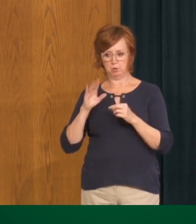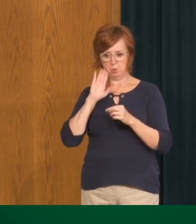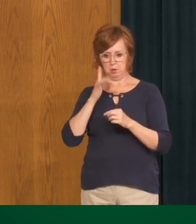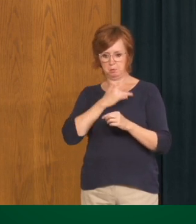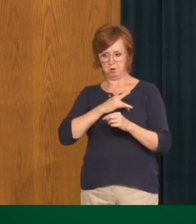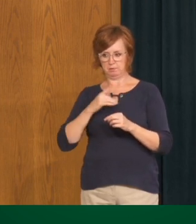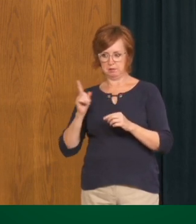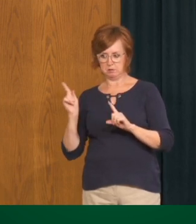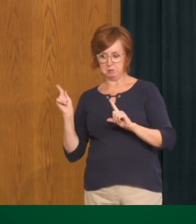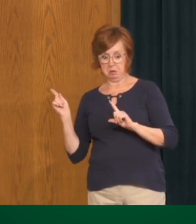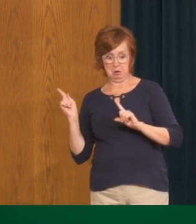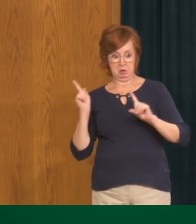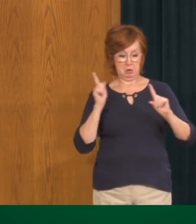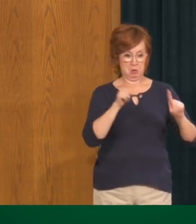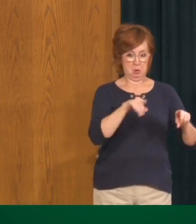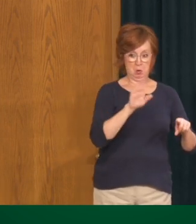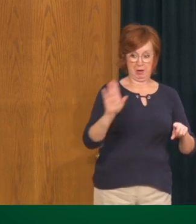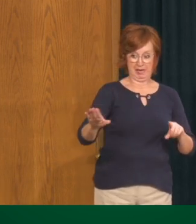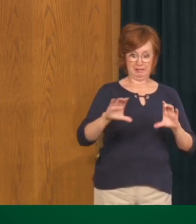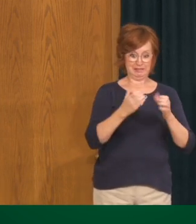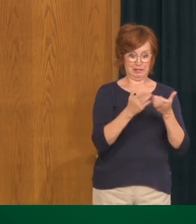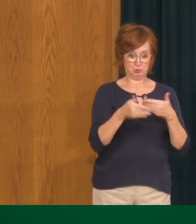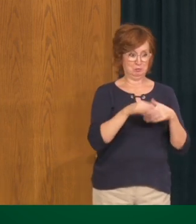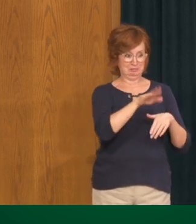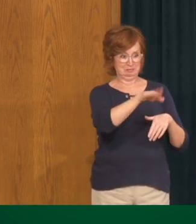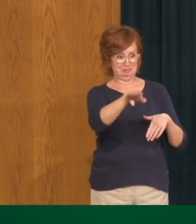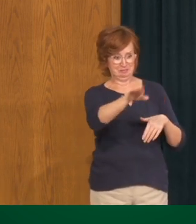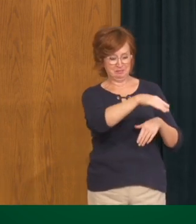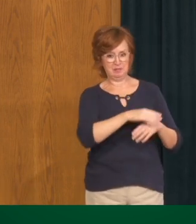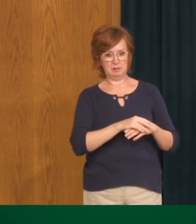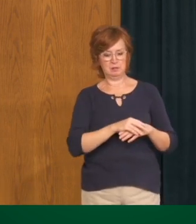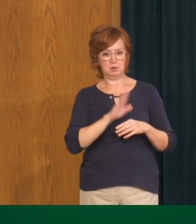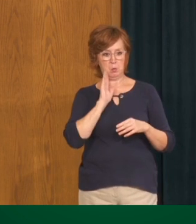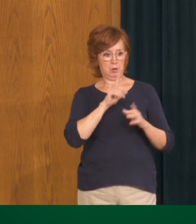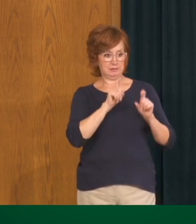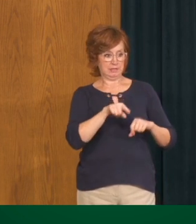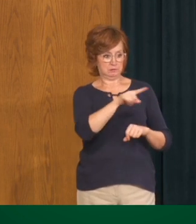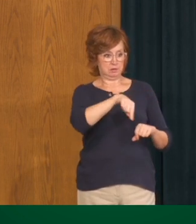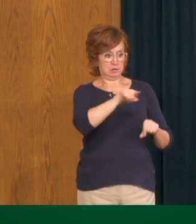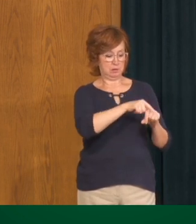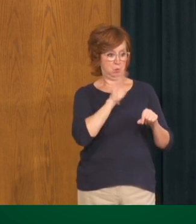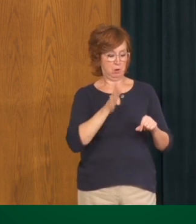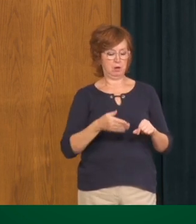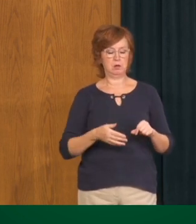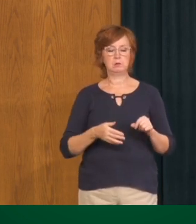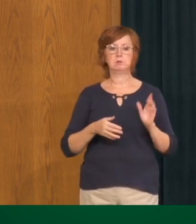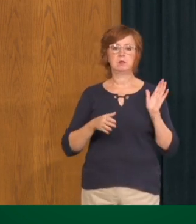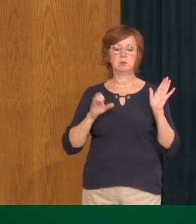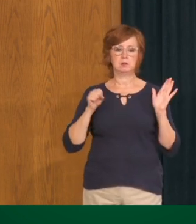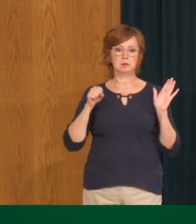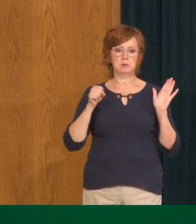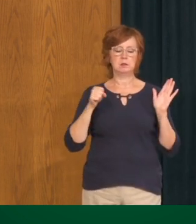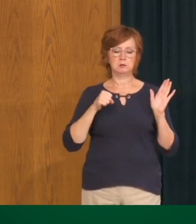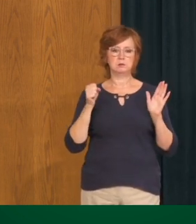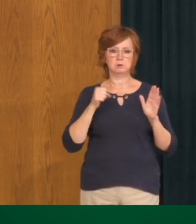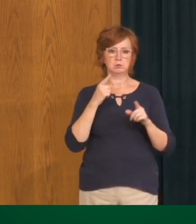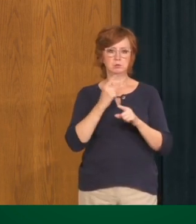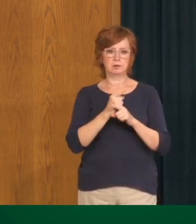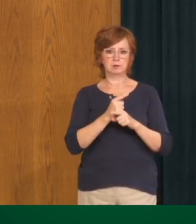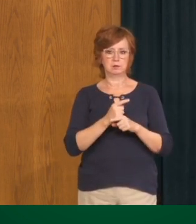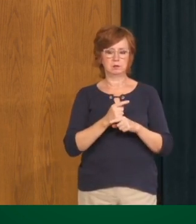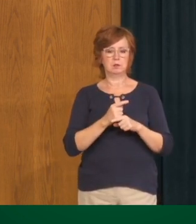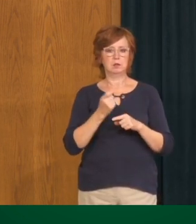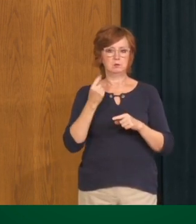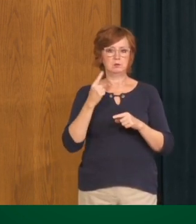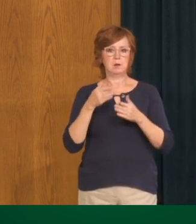content investigation. So based on the setting, in the household setting, the direction may be from public health that you have to